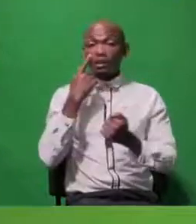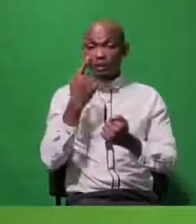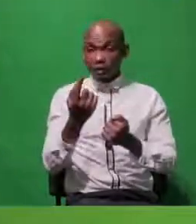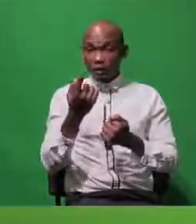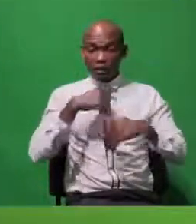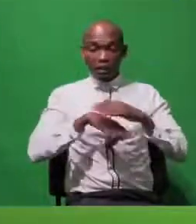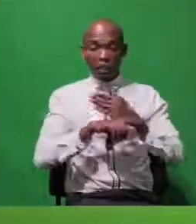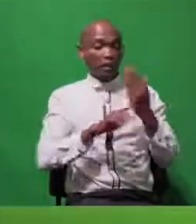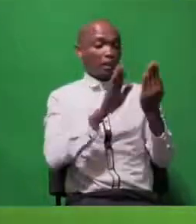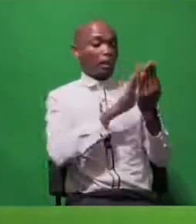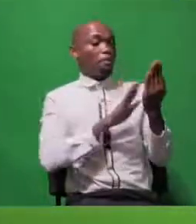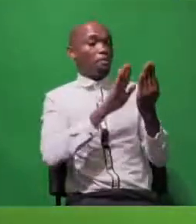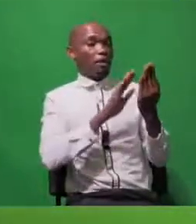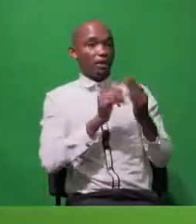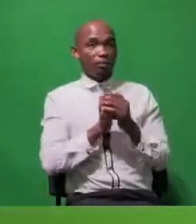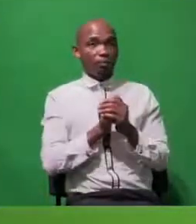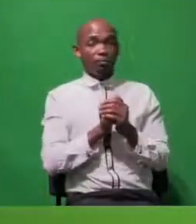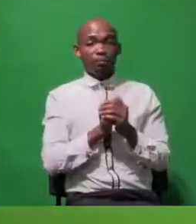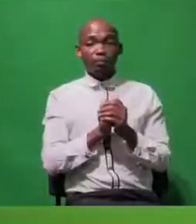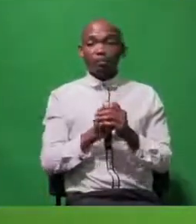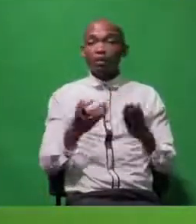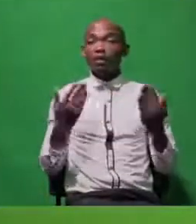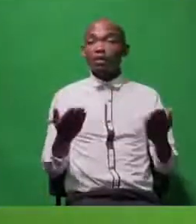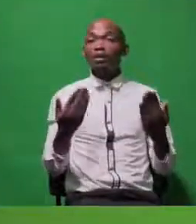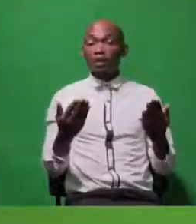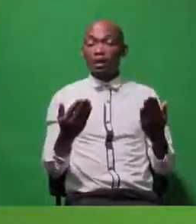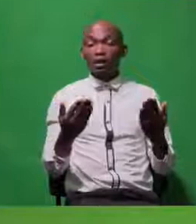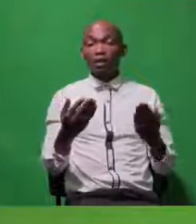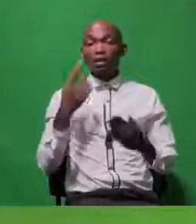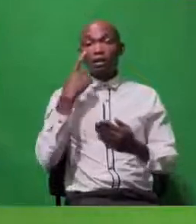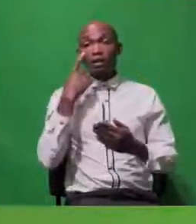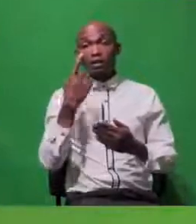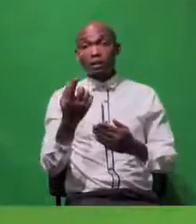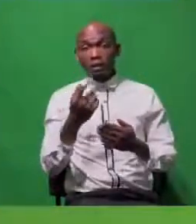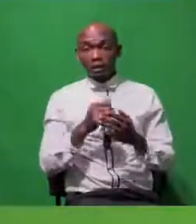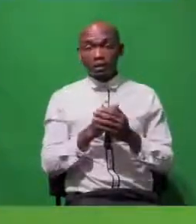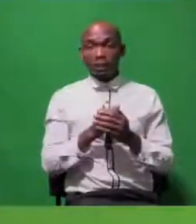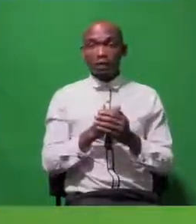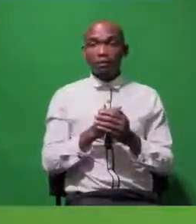mirror. So now, let us see the line.